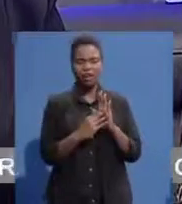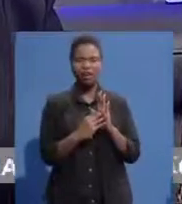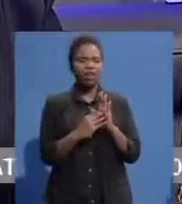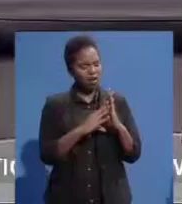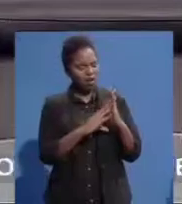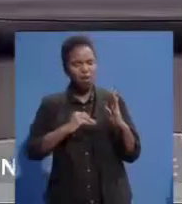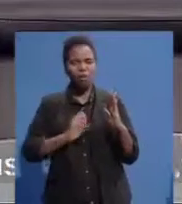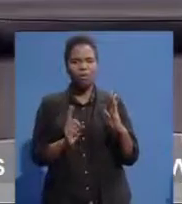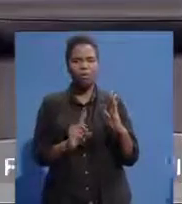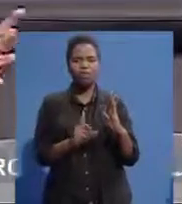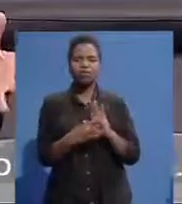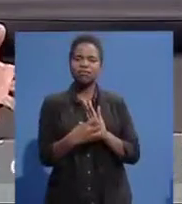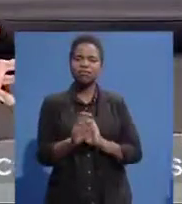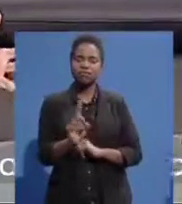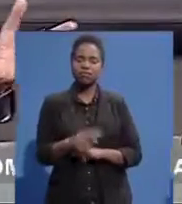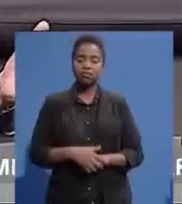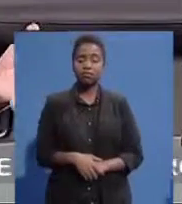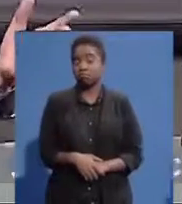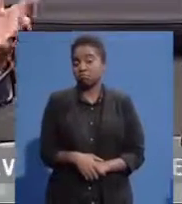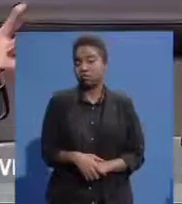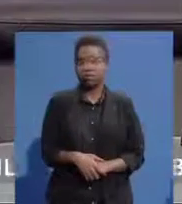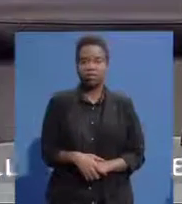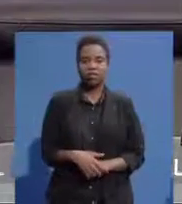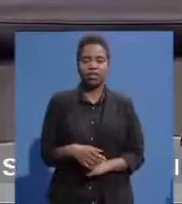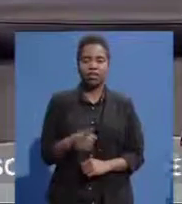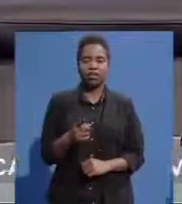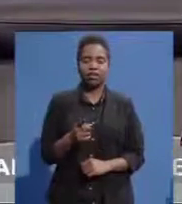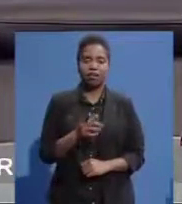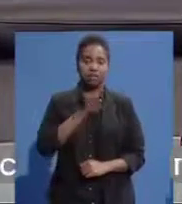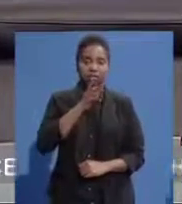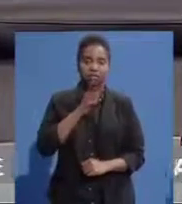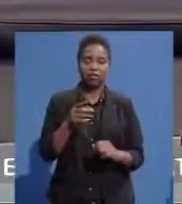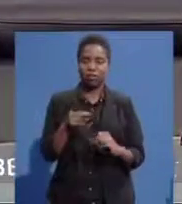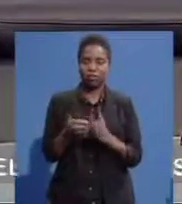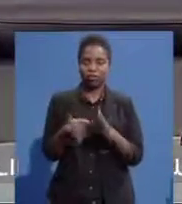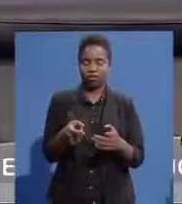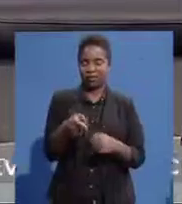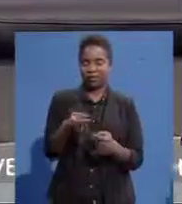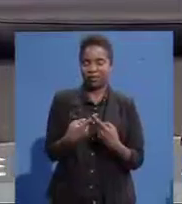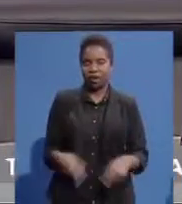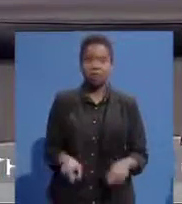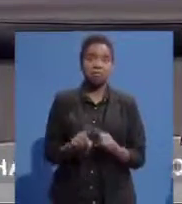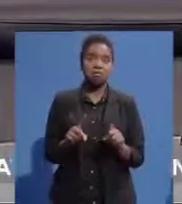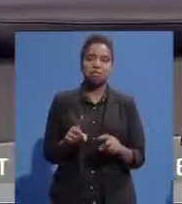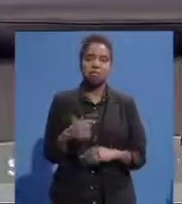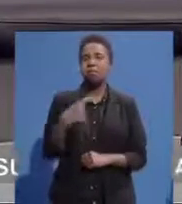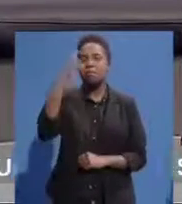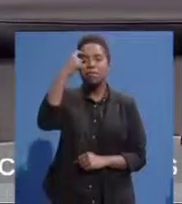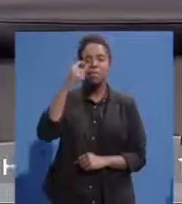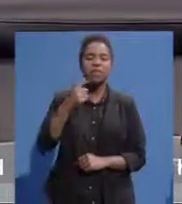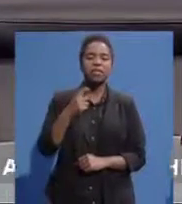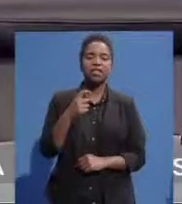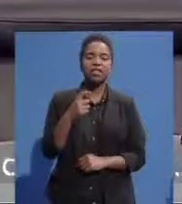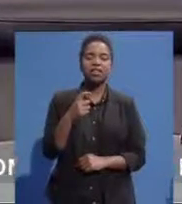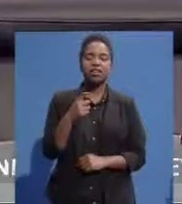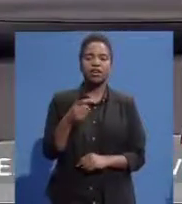students? Absolutely. You know, one can only imagine. I was not a student. Absolutely. But I can imagine that this was